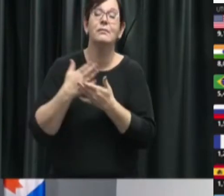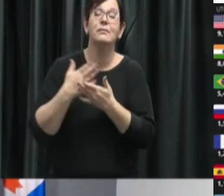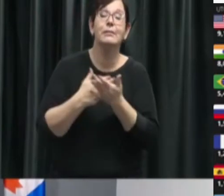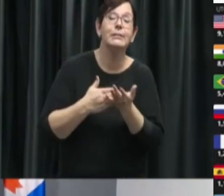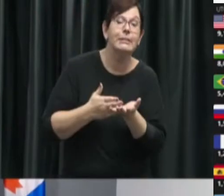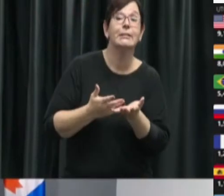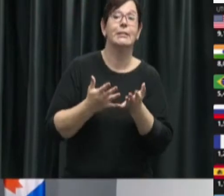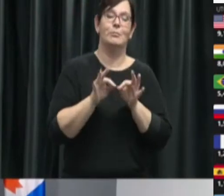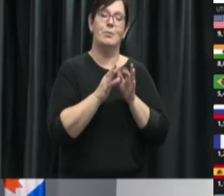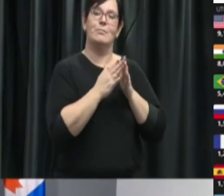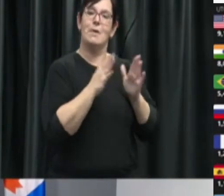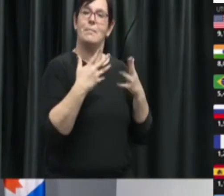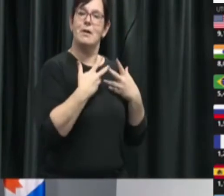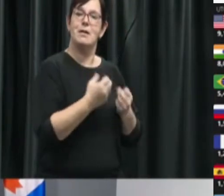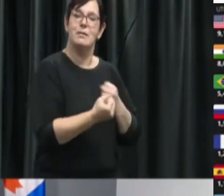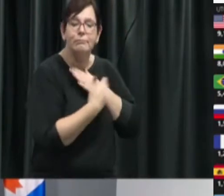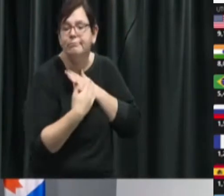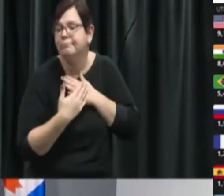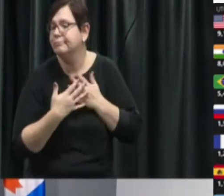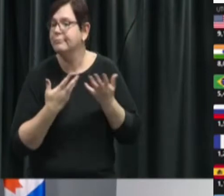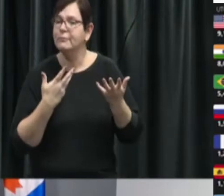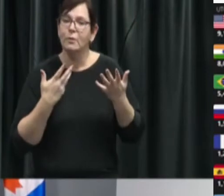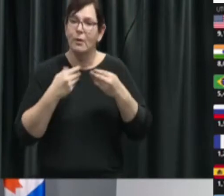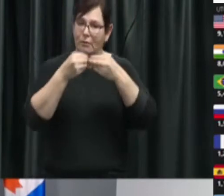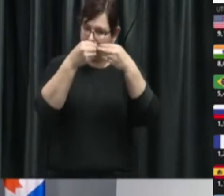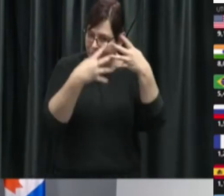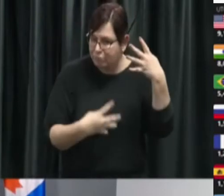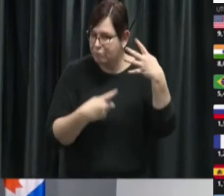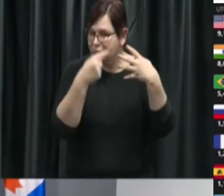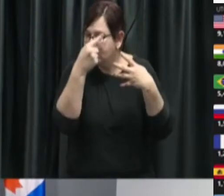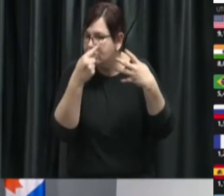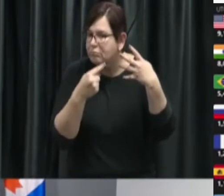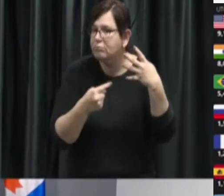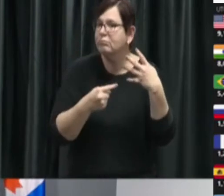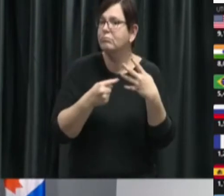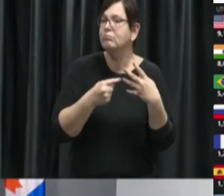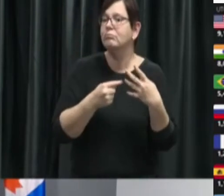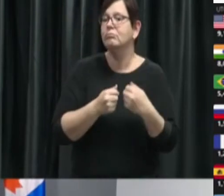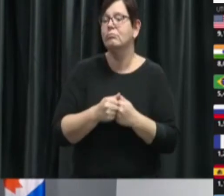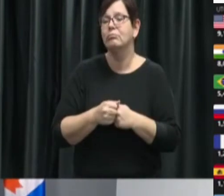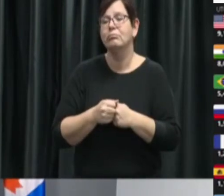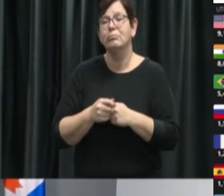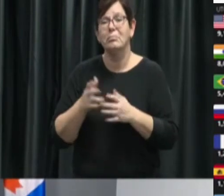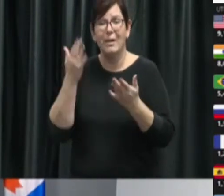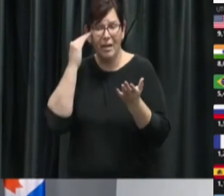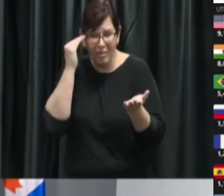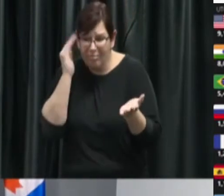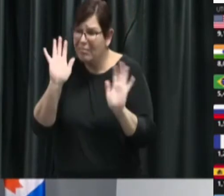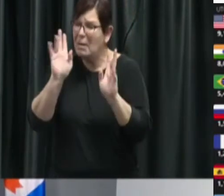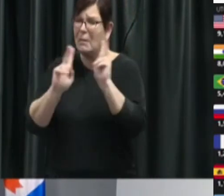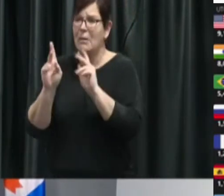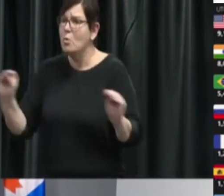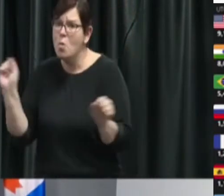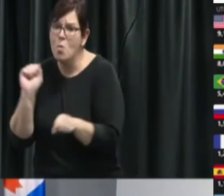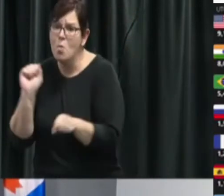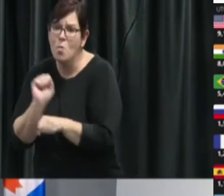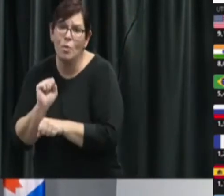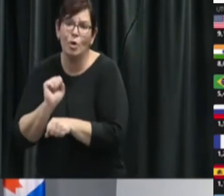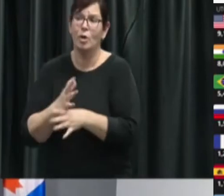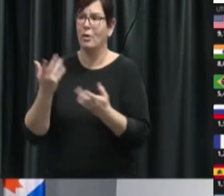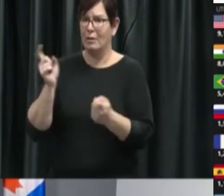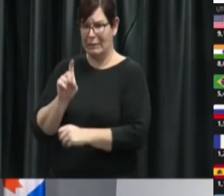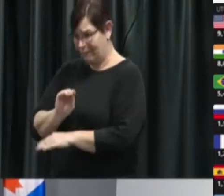health that says that if people are out of work, they can't feed their family or themselves properly. They may not be able to pay their rent and